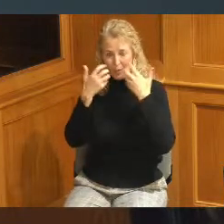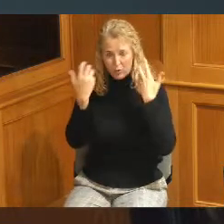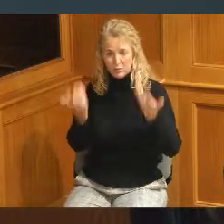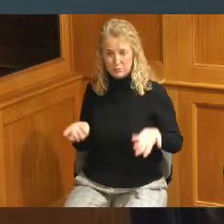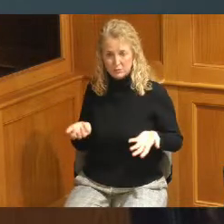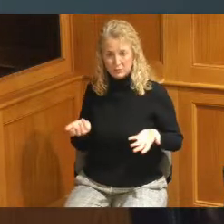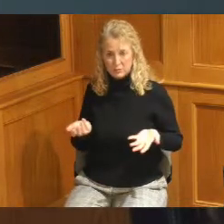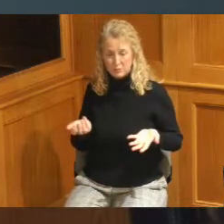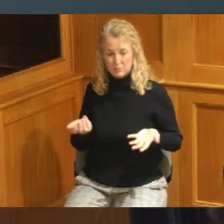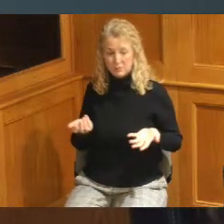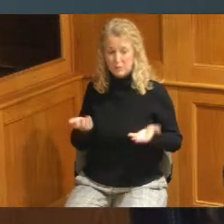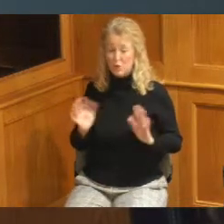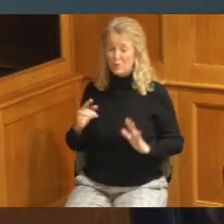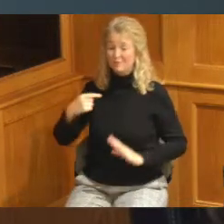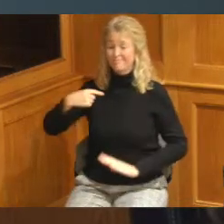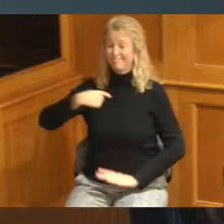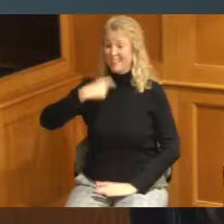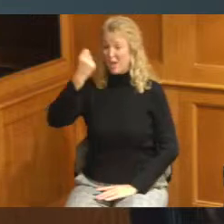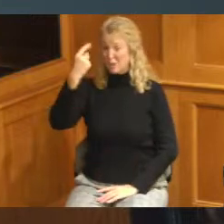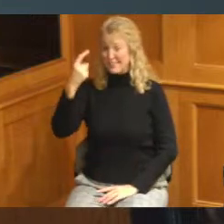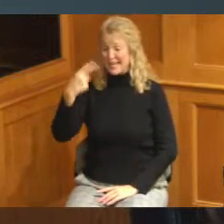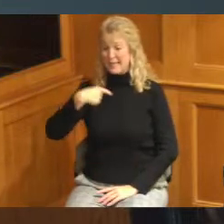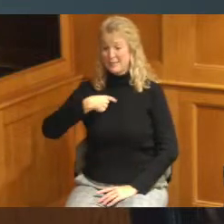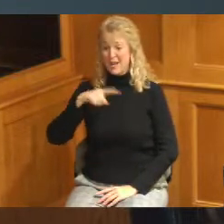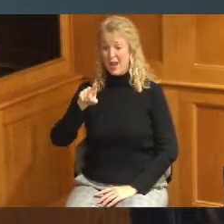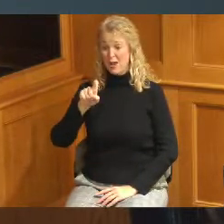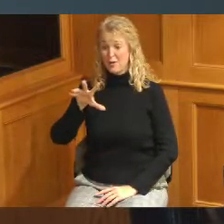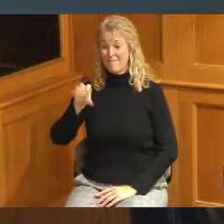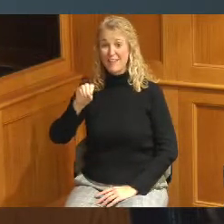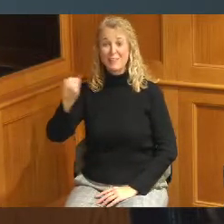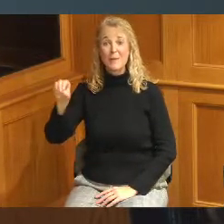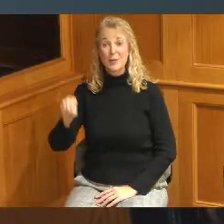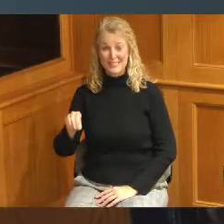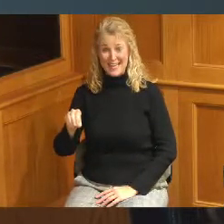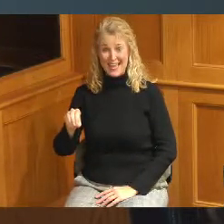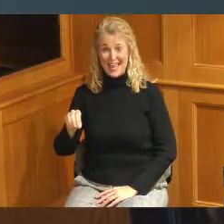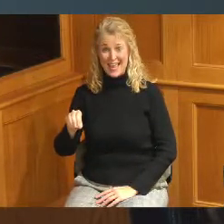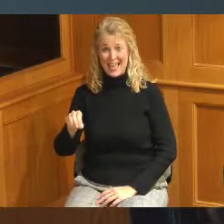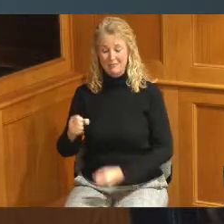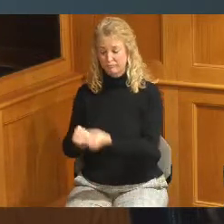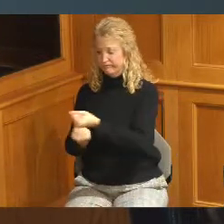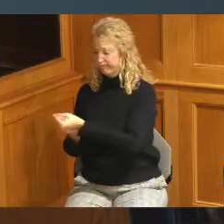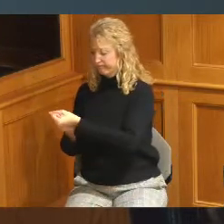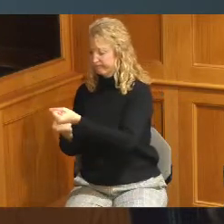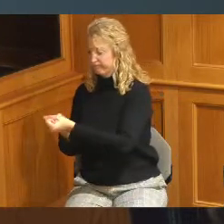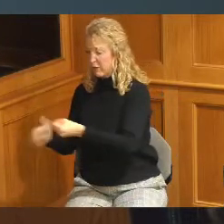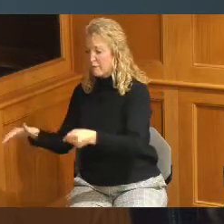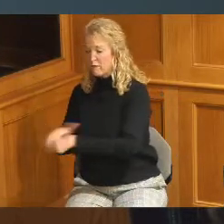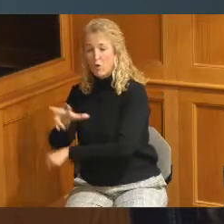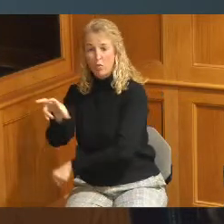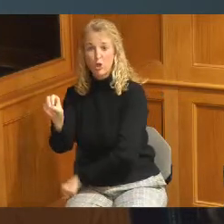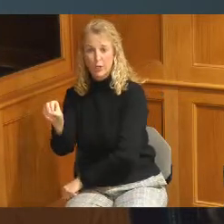So I am 150% to give the full 30%.